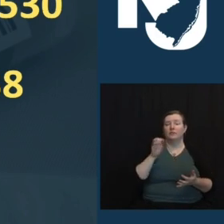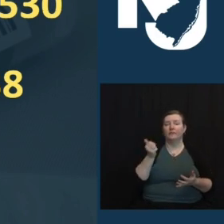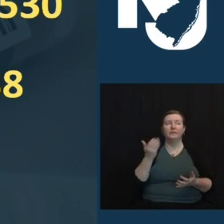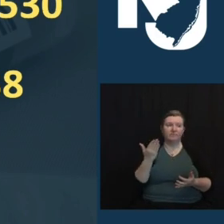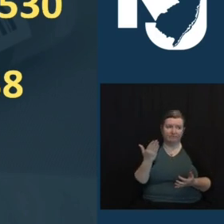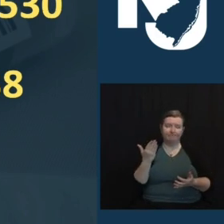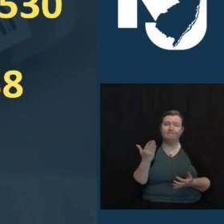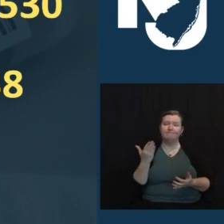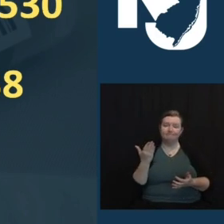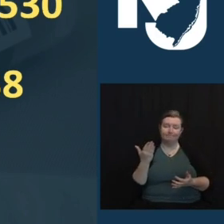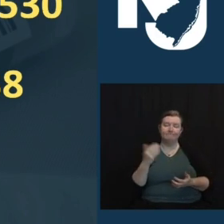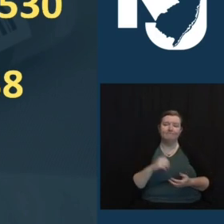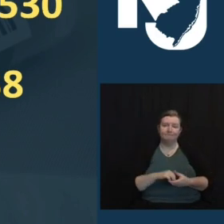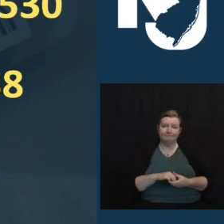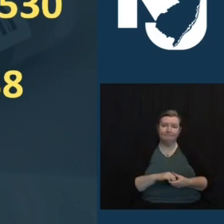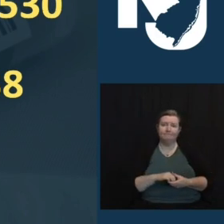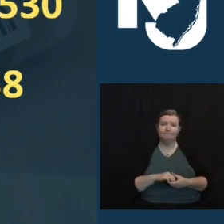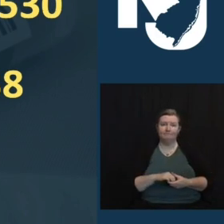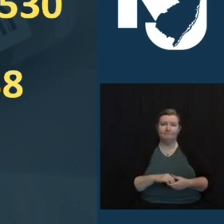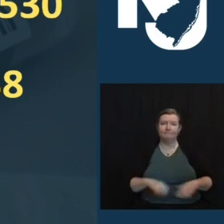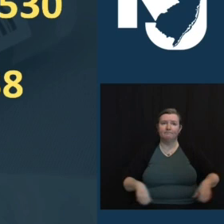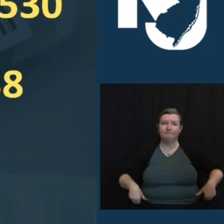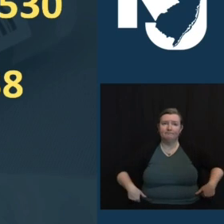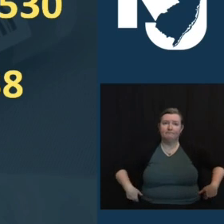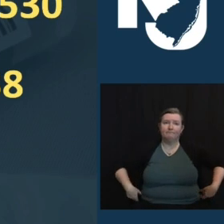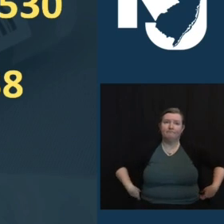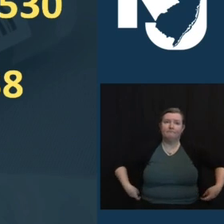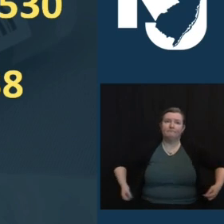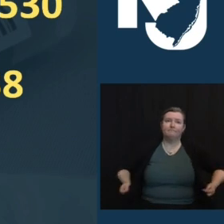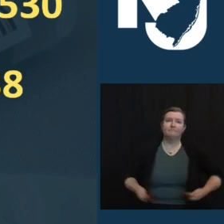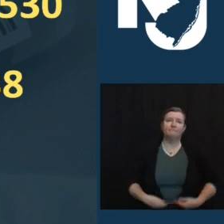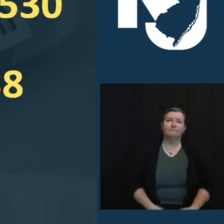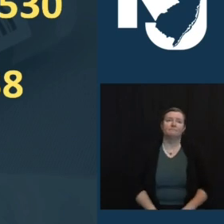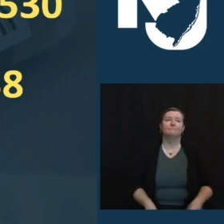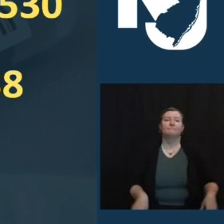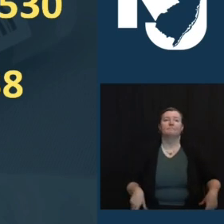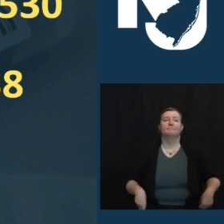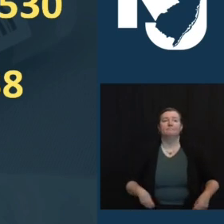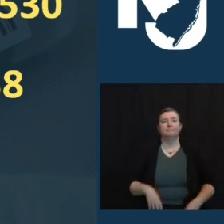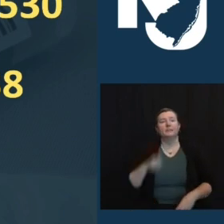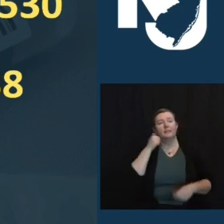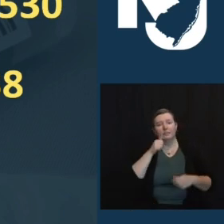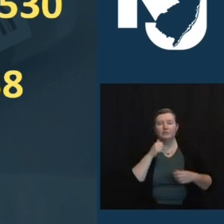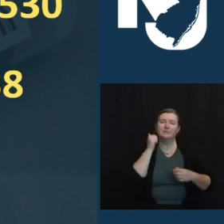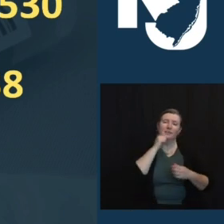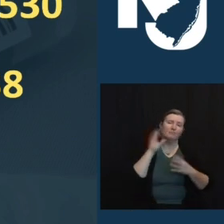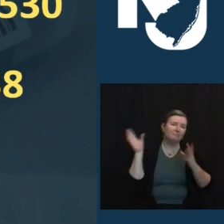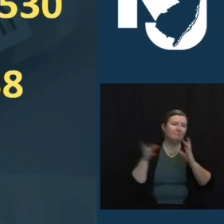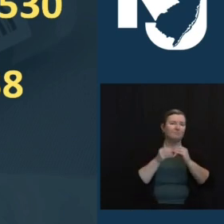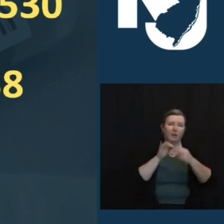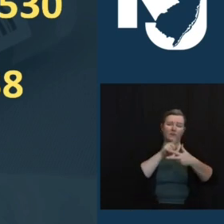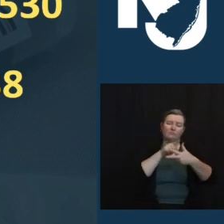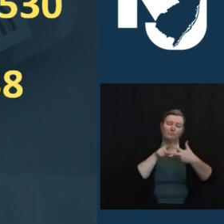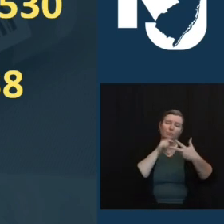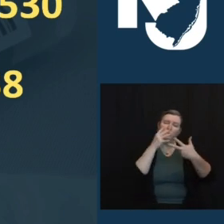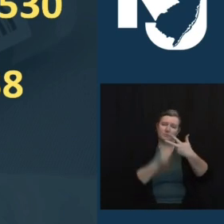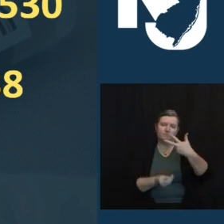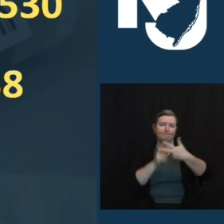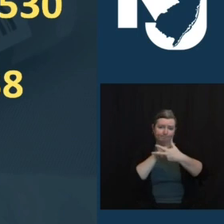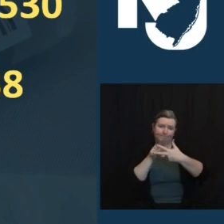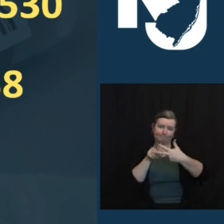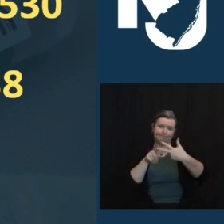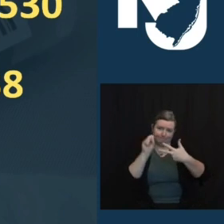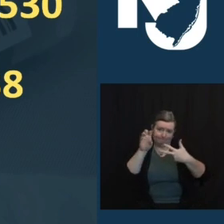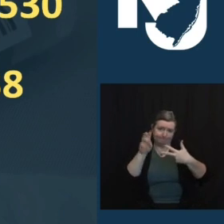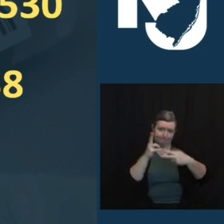2,515. And as we do every time we sit down together, let's honor the lives of a few more of our New Jerseyans who we have